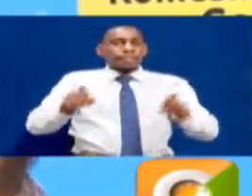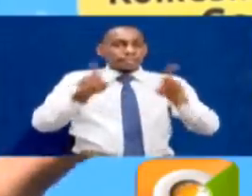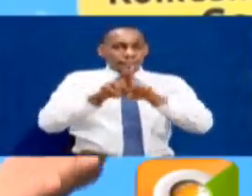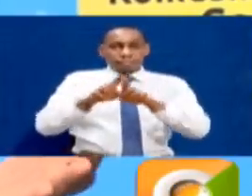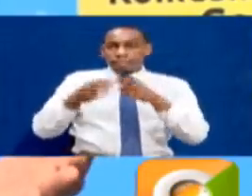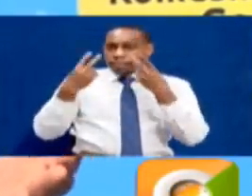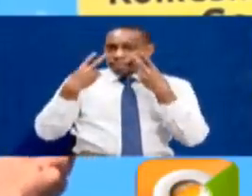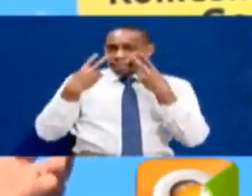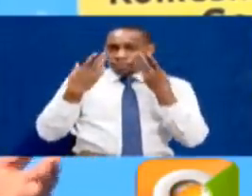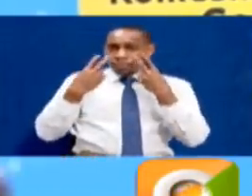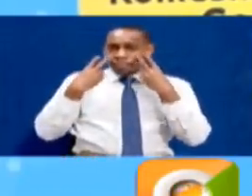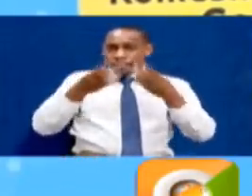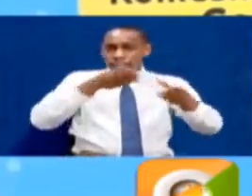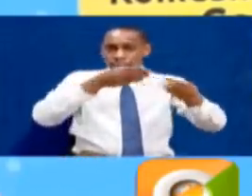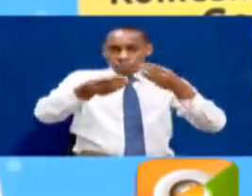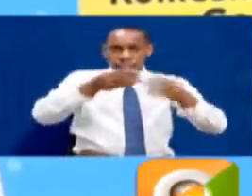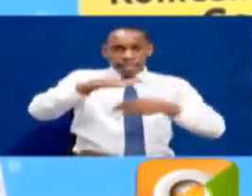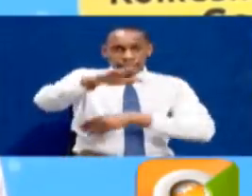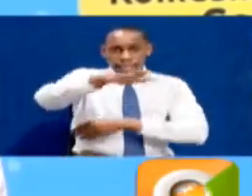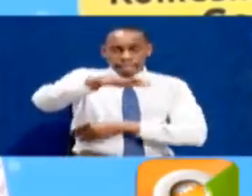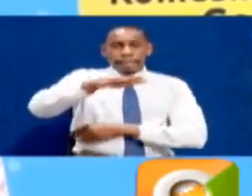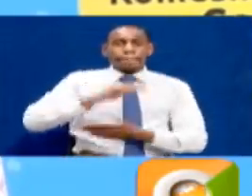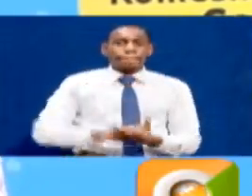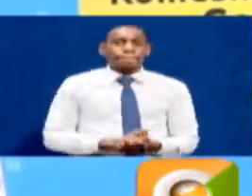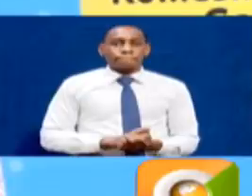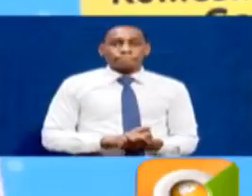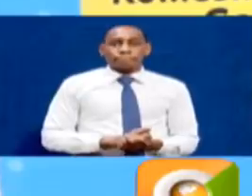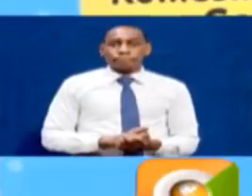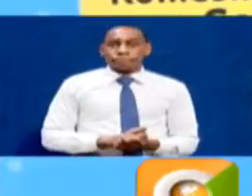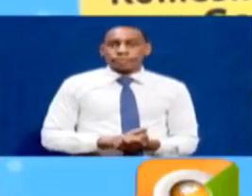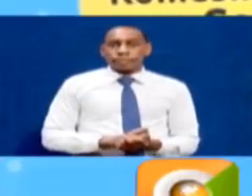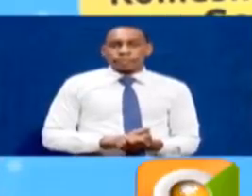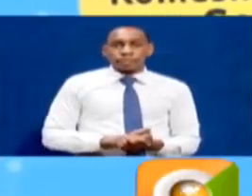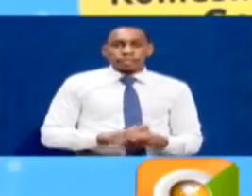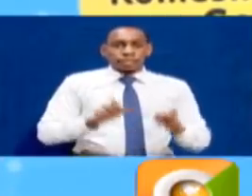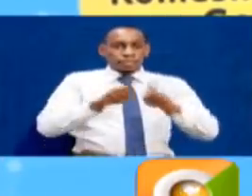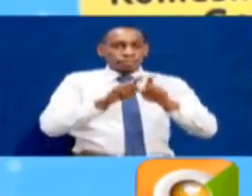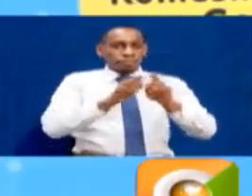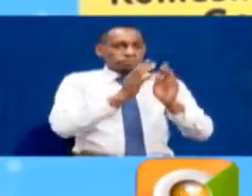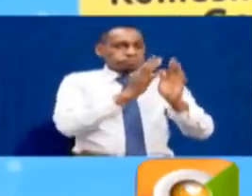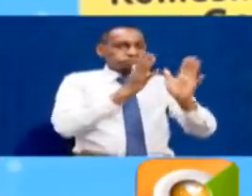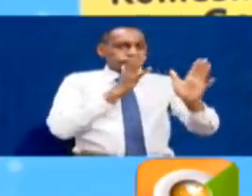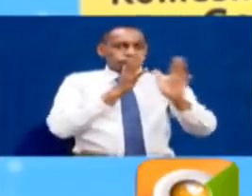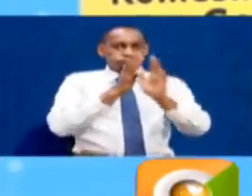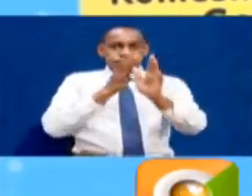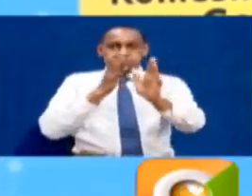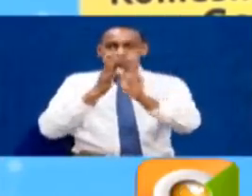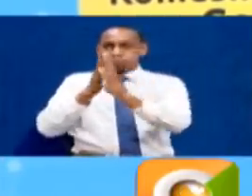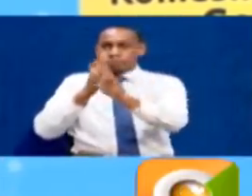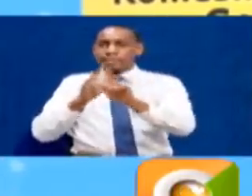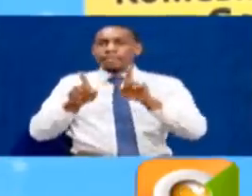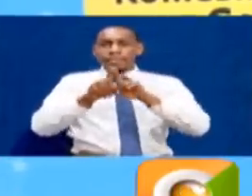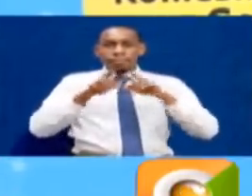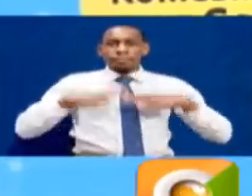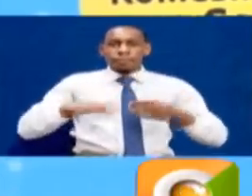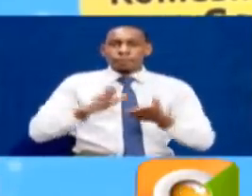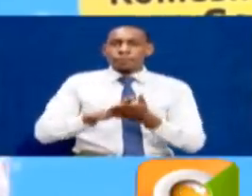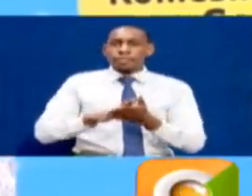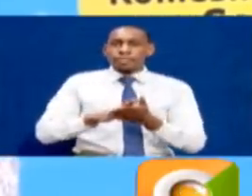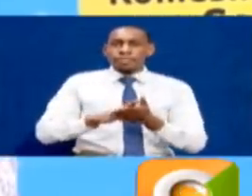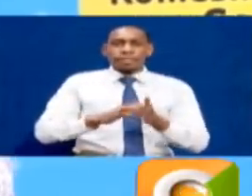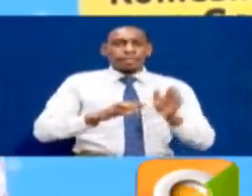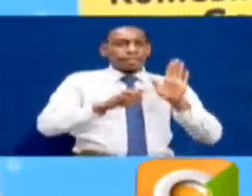this is why you see this Busia issue. Within the queues that you see there are also people with positive,